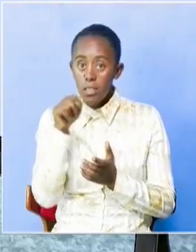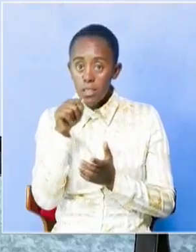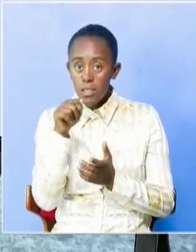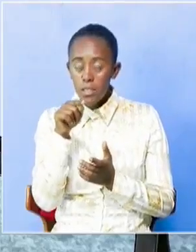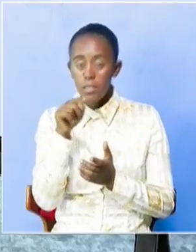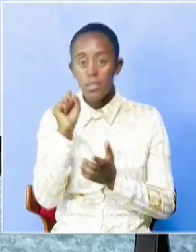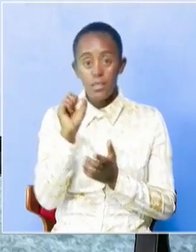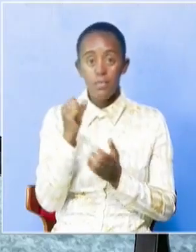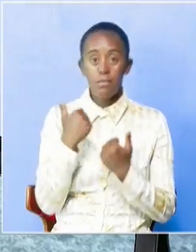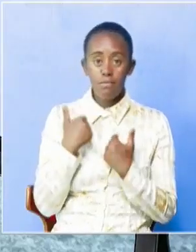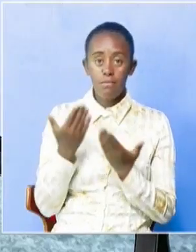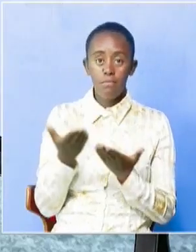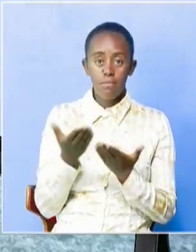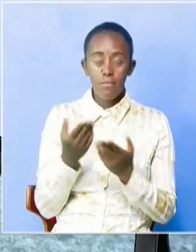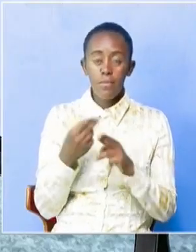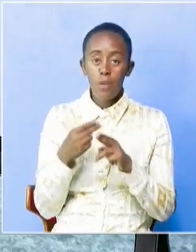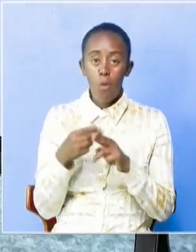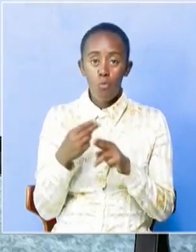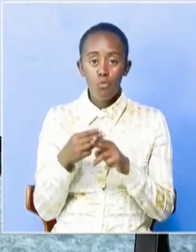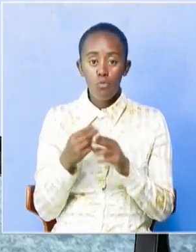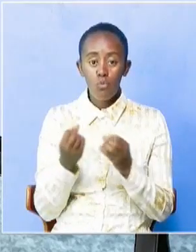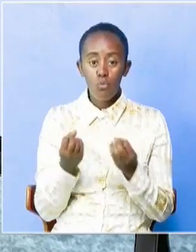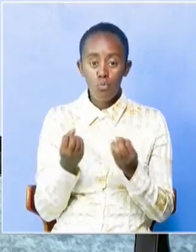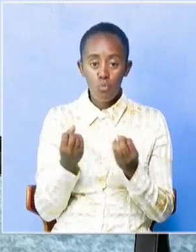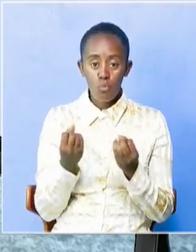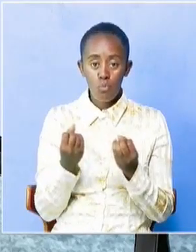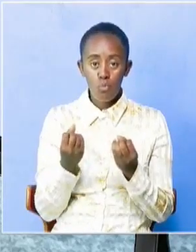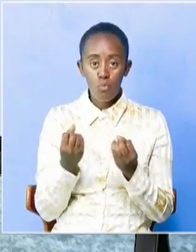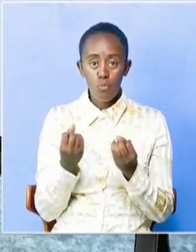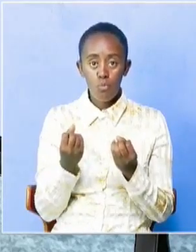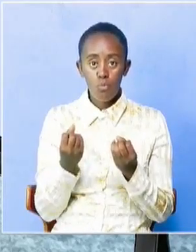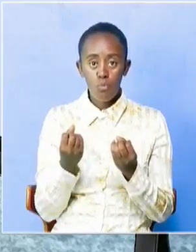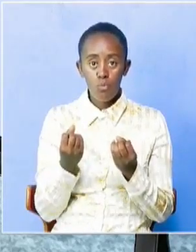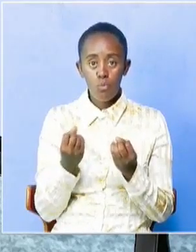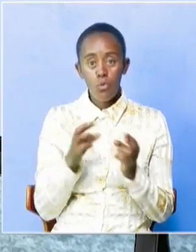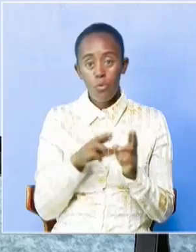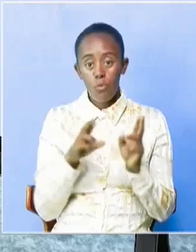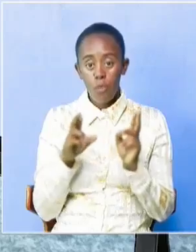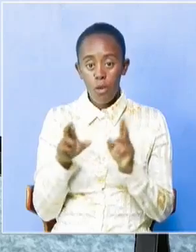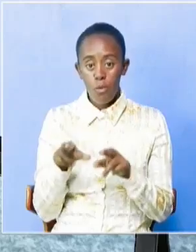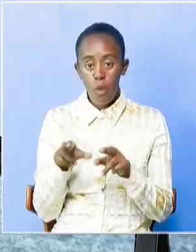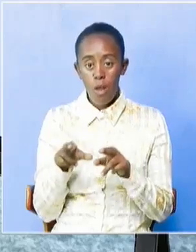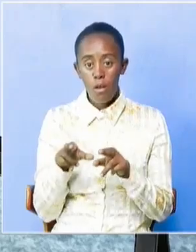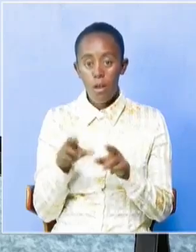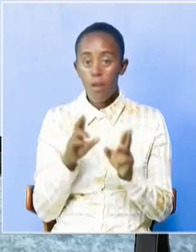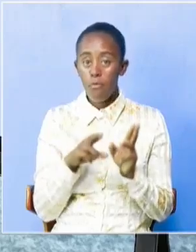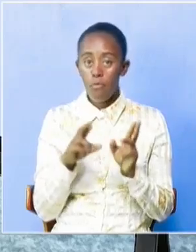Since this noun is what? A regular